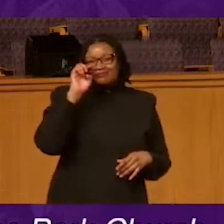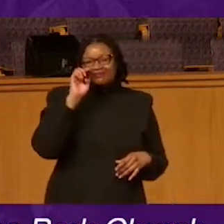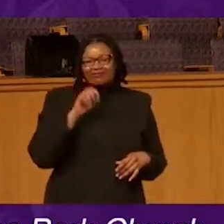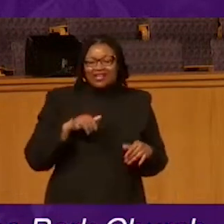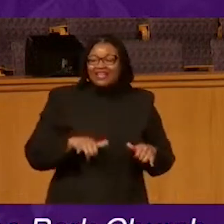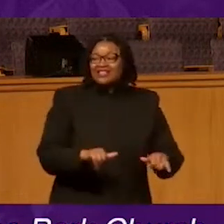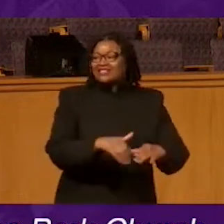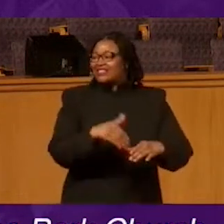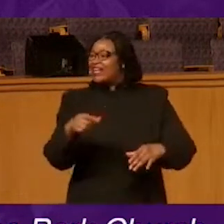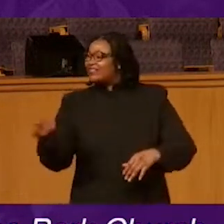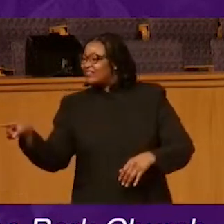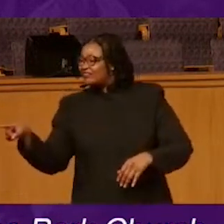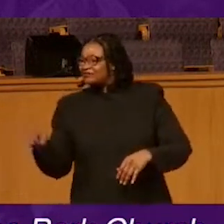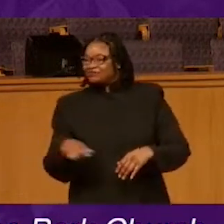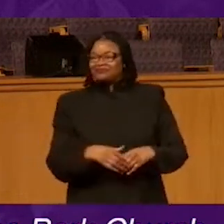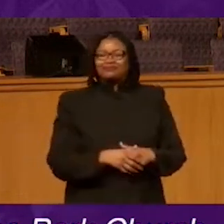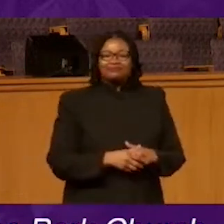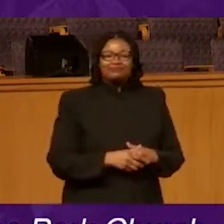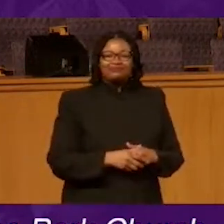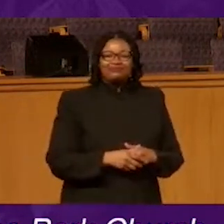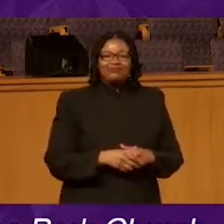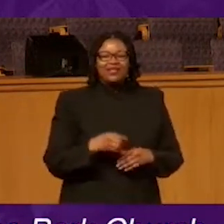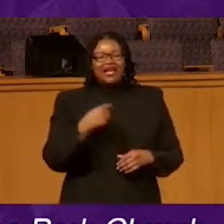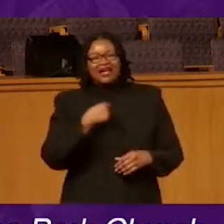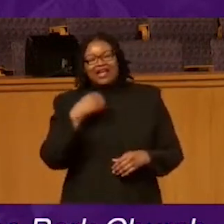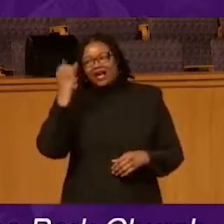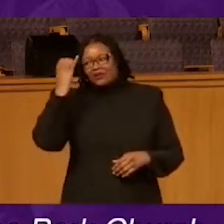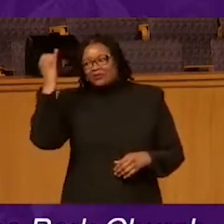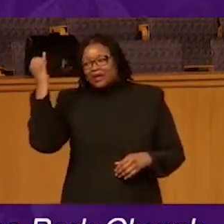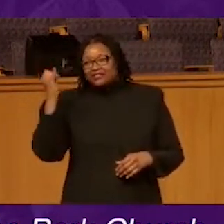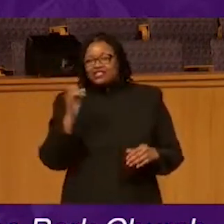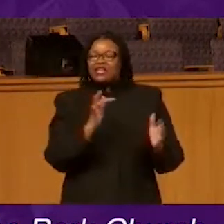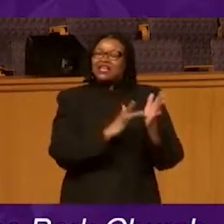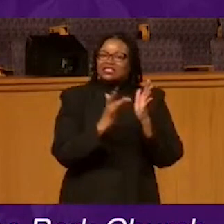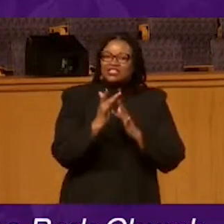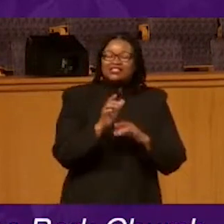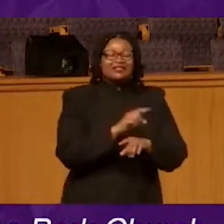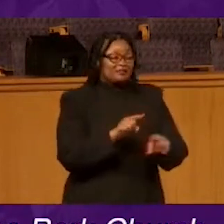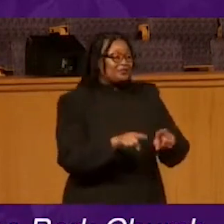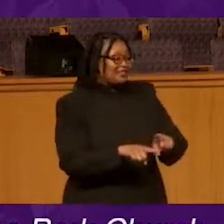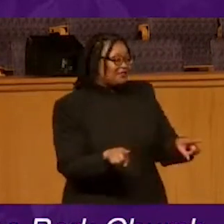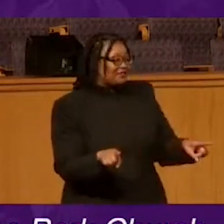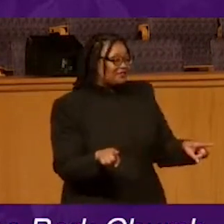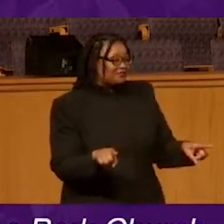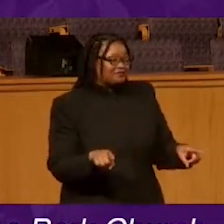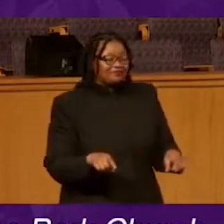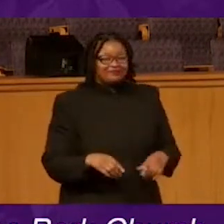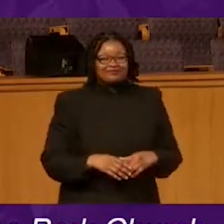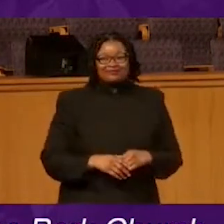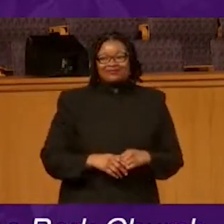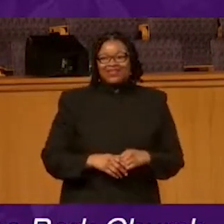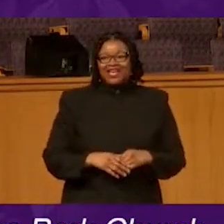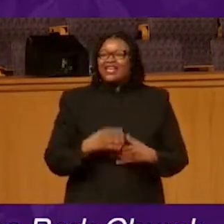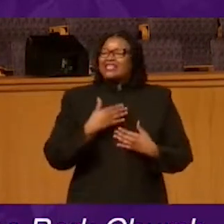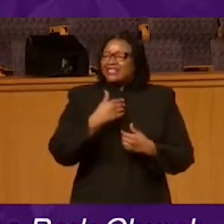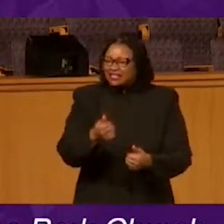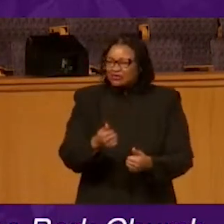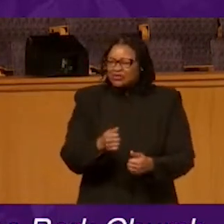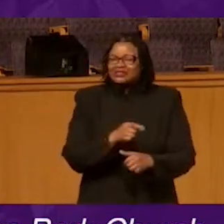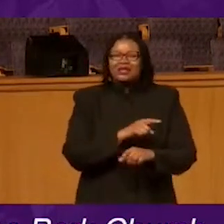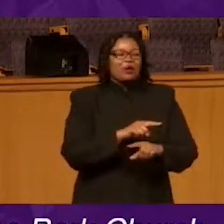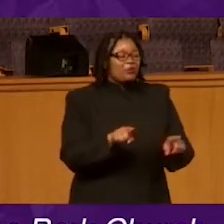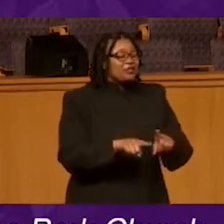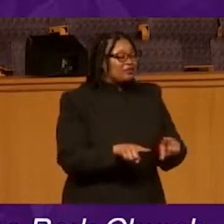Still out there. And I would imagine that Jesus was a little different. I mean, his interests were